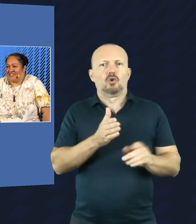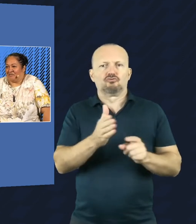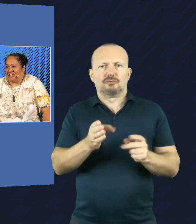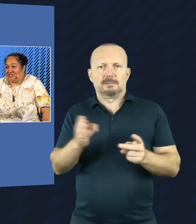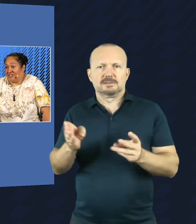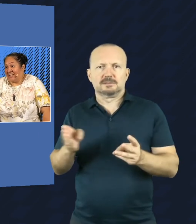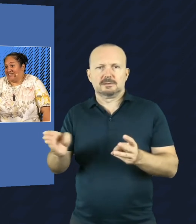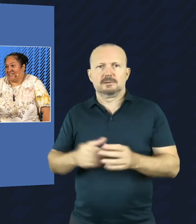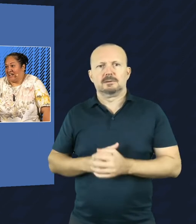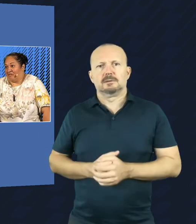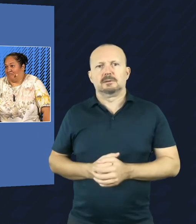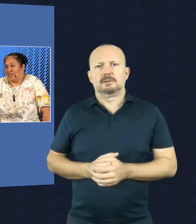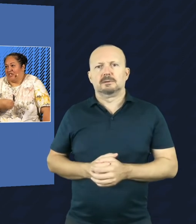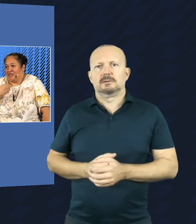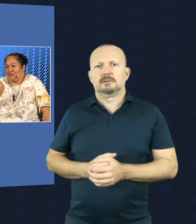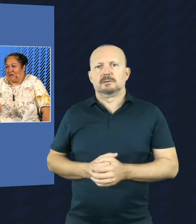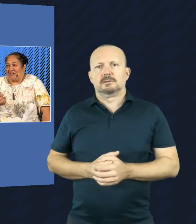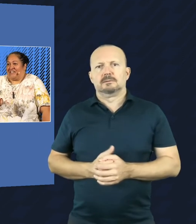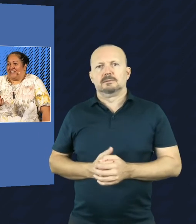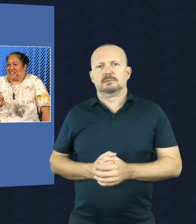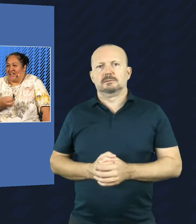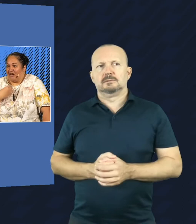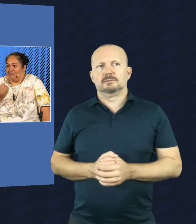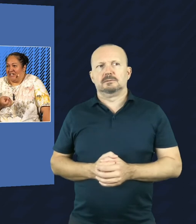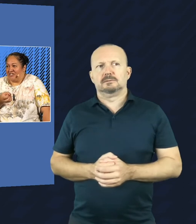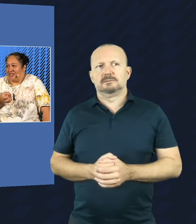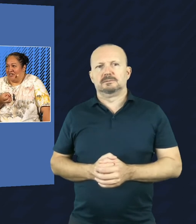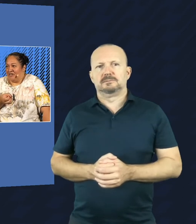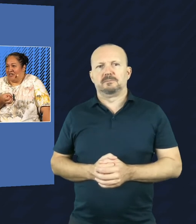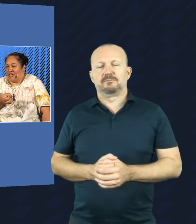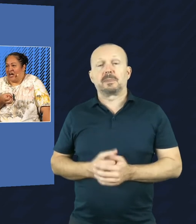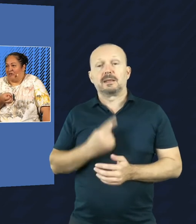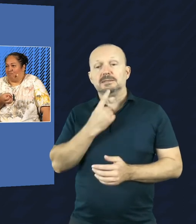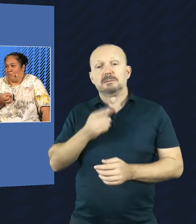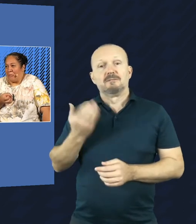And as I mentioned earlier, Maui Hudson helped me to